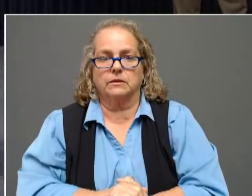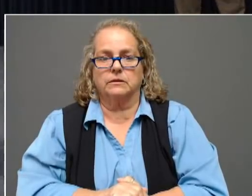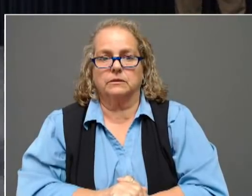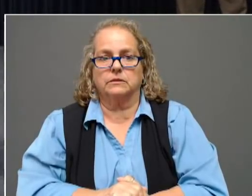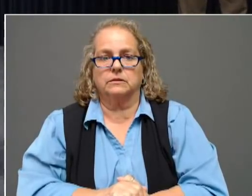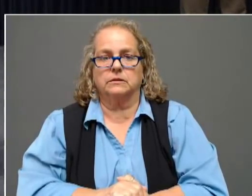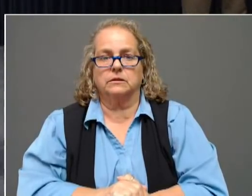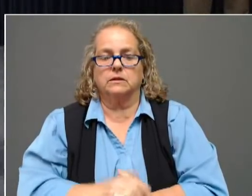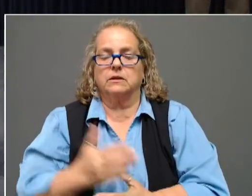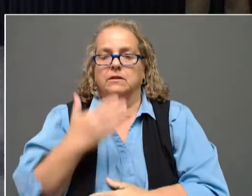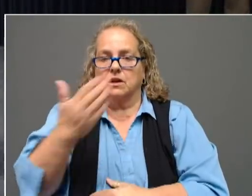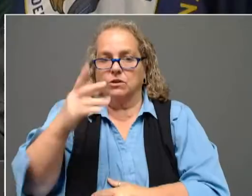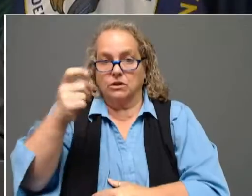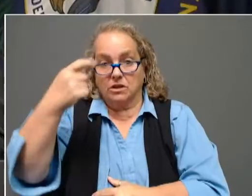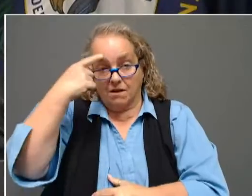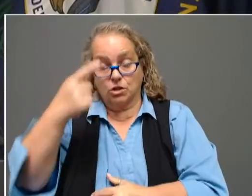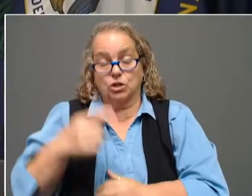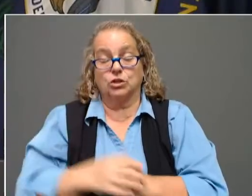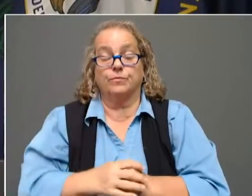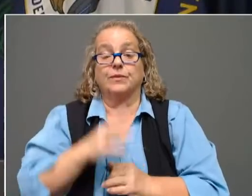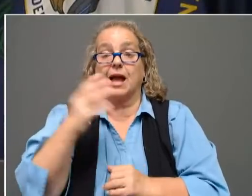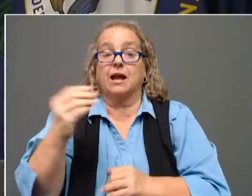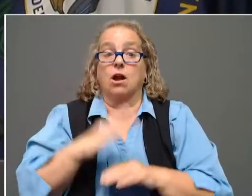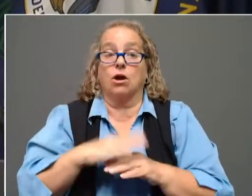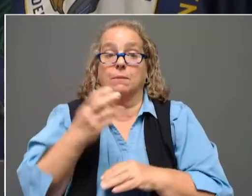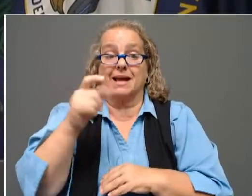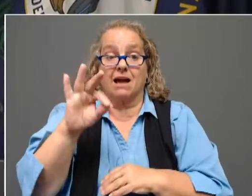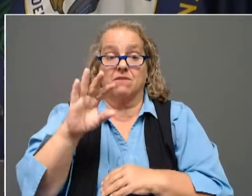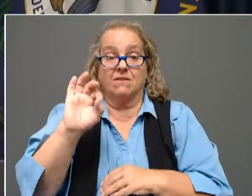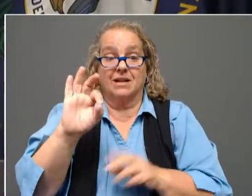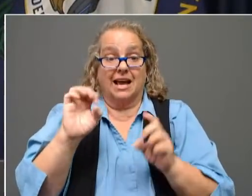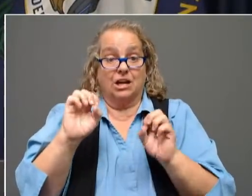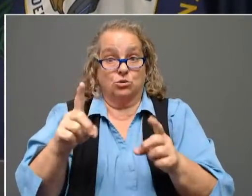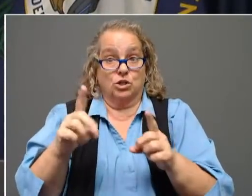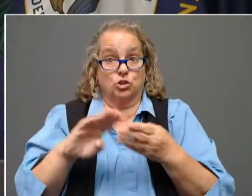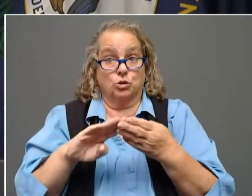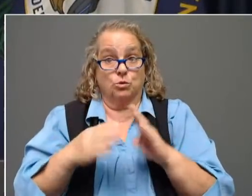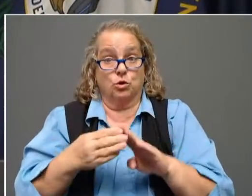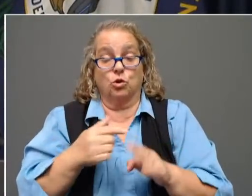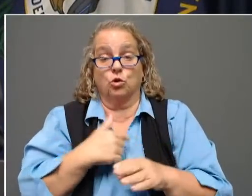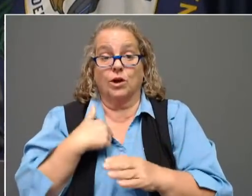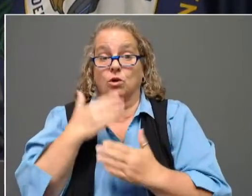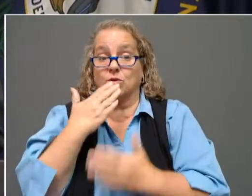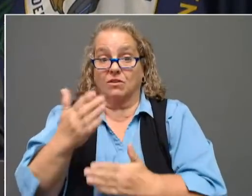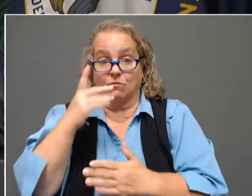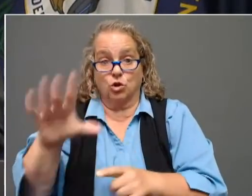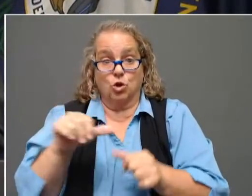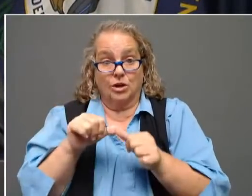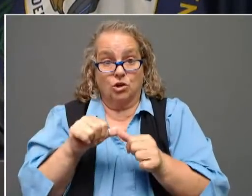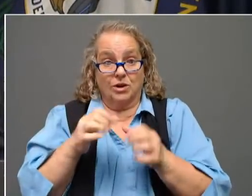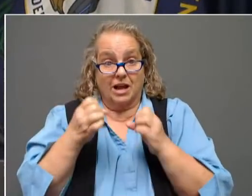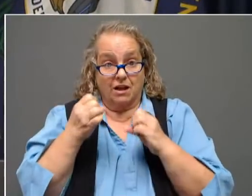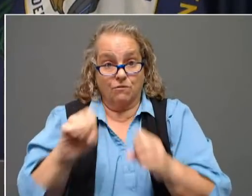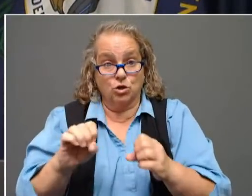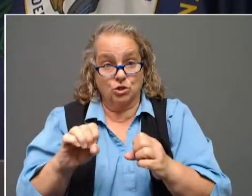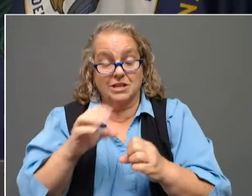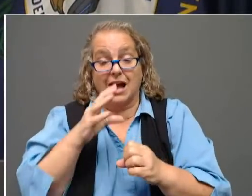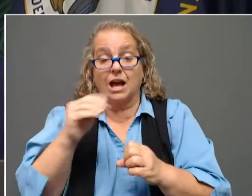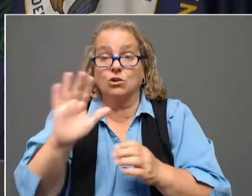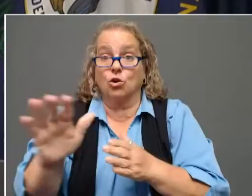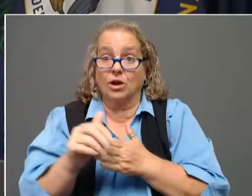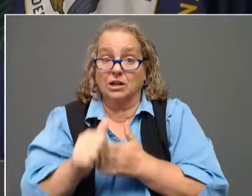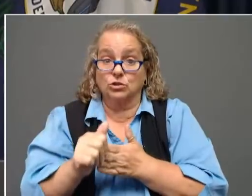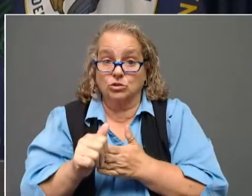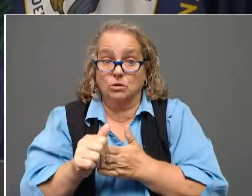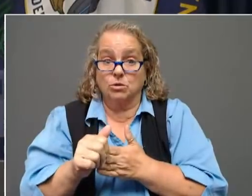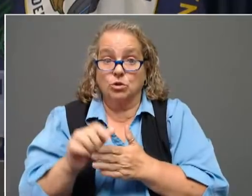Thank you, Governor Beshear. And on behalf of the education community, we're grateful for your continued efforts and your leadership aimed at